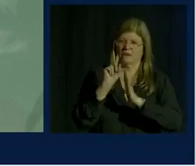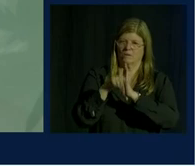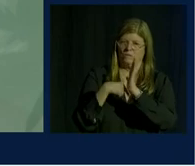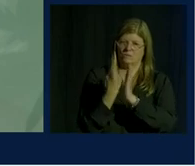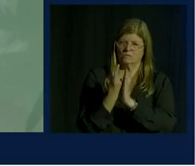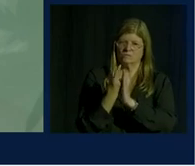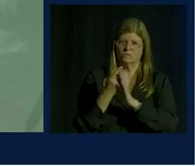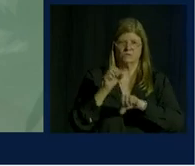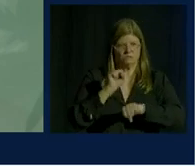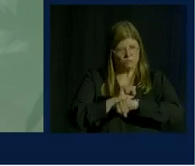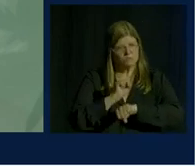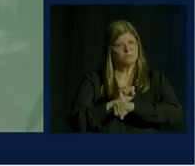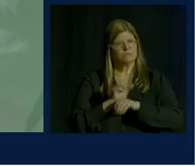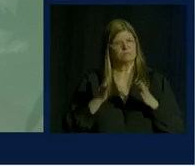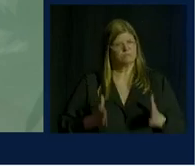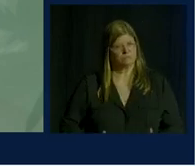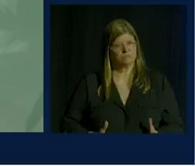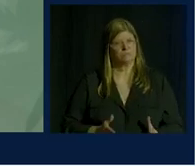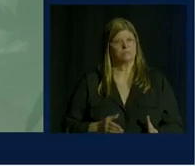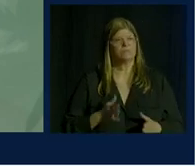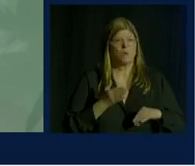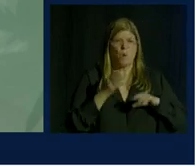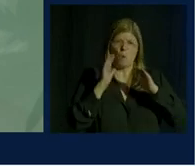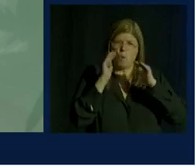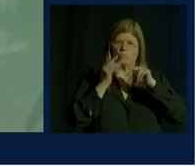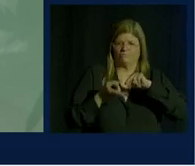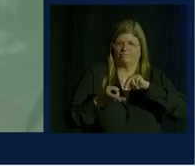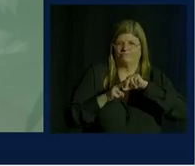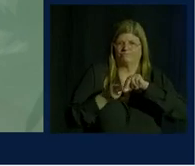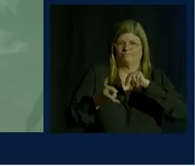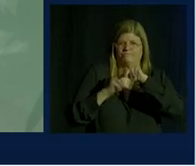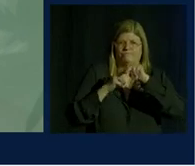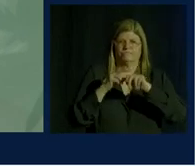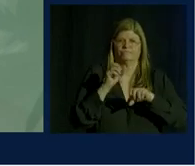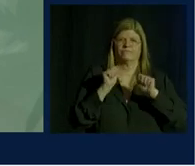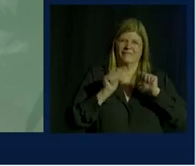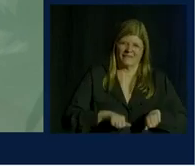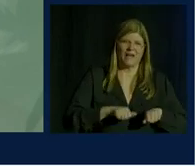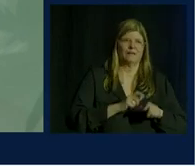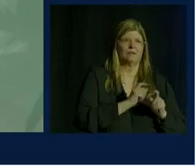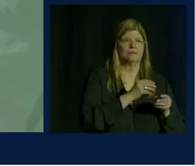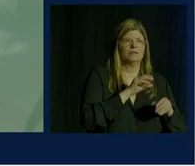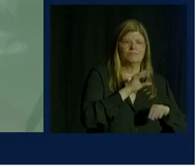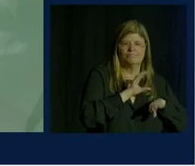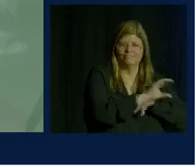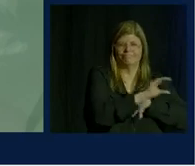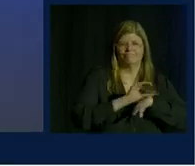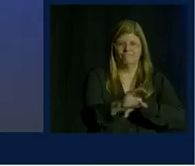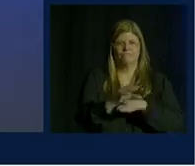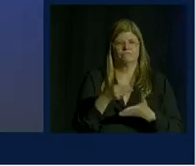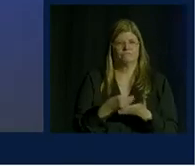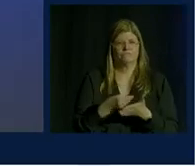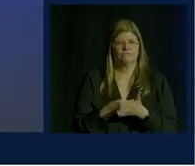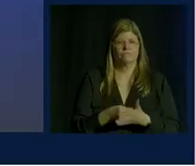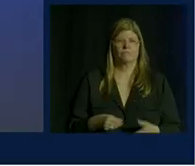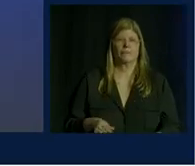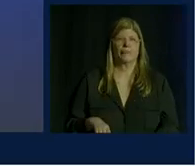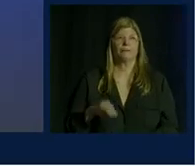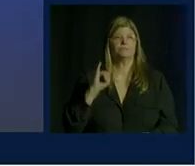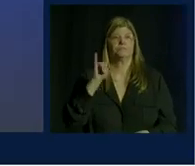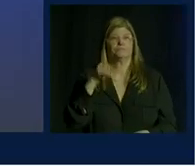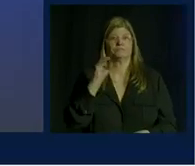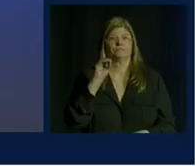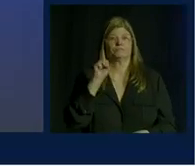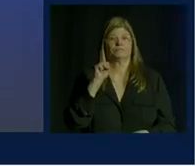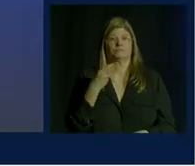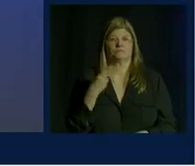that and increase the number of jobs that we're able to provide. Absolutely. Josh, how about yourself? It was a